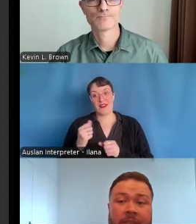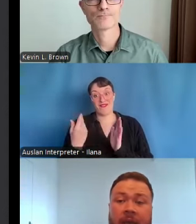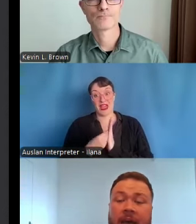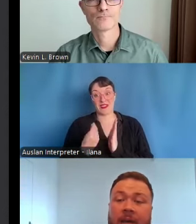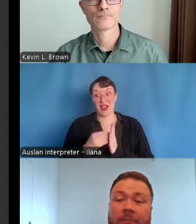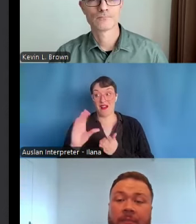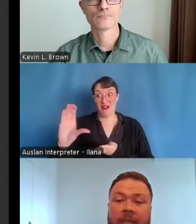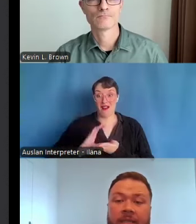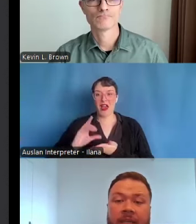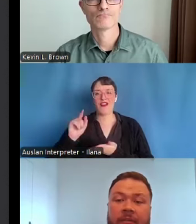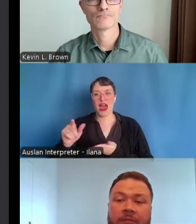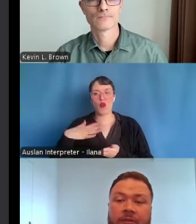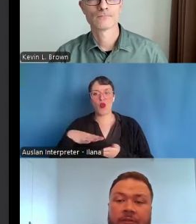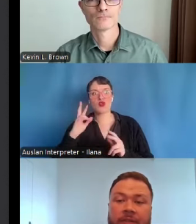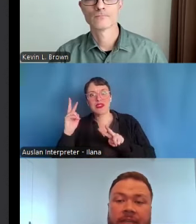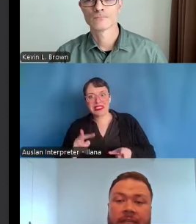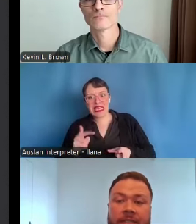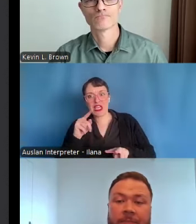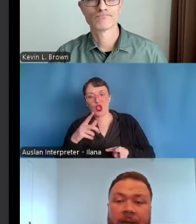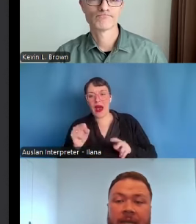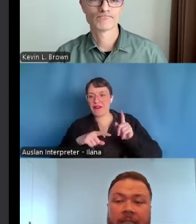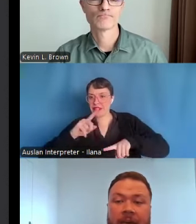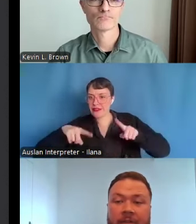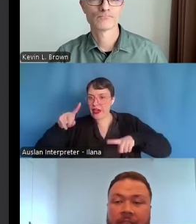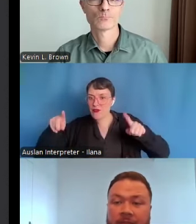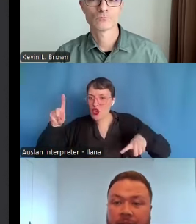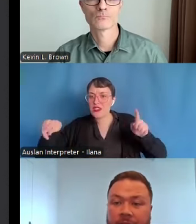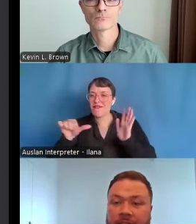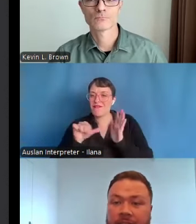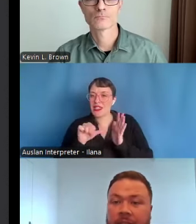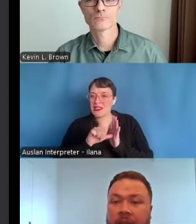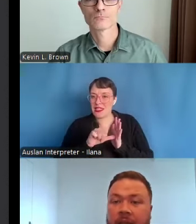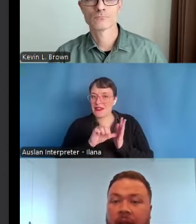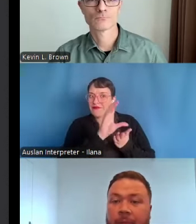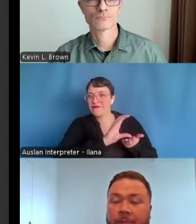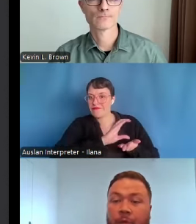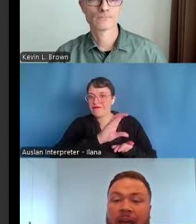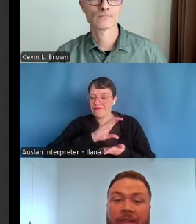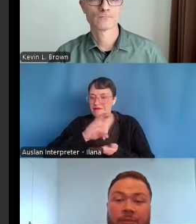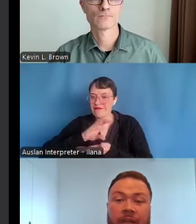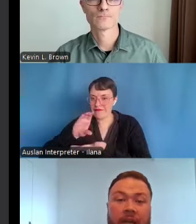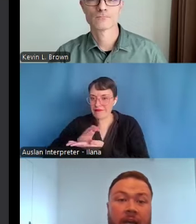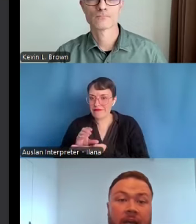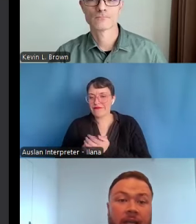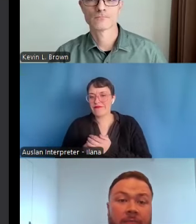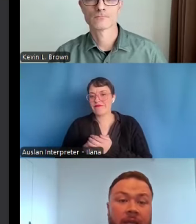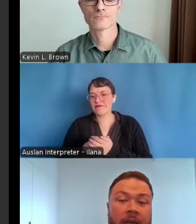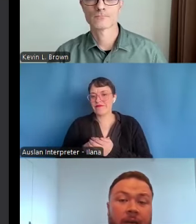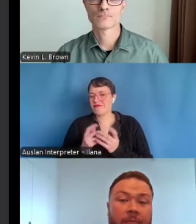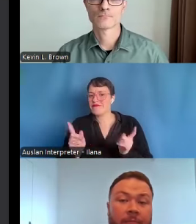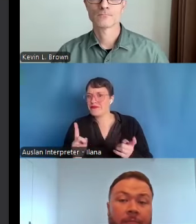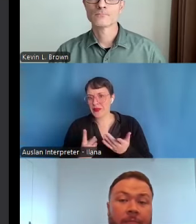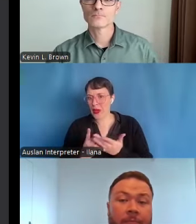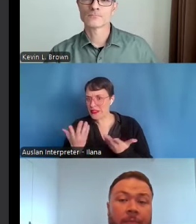streams. And a sort of second part to that from a different person. What happens when